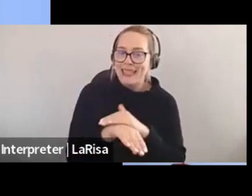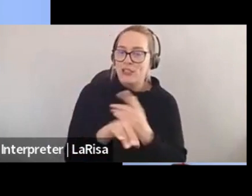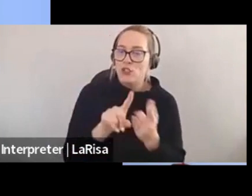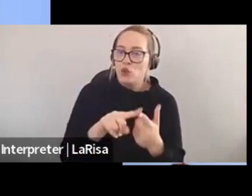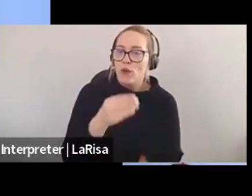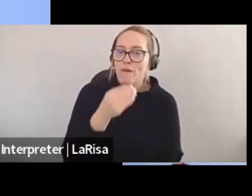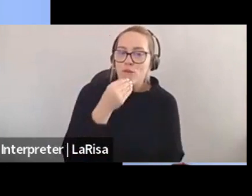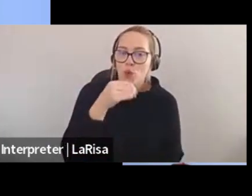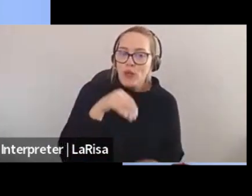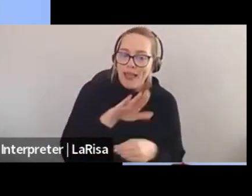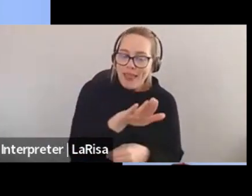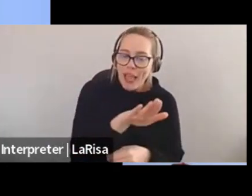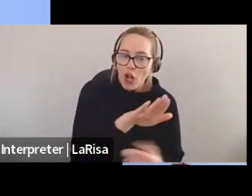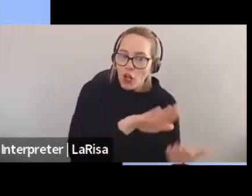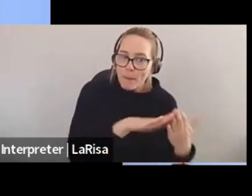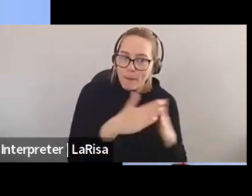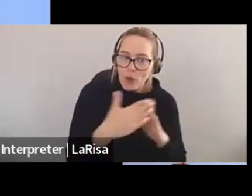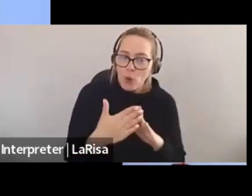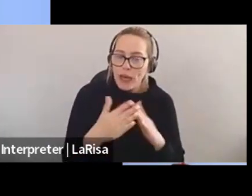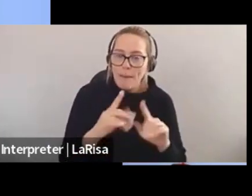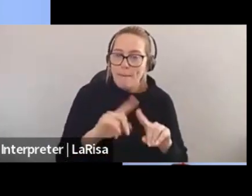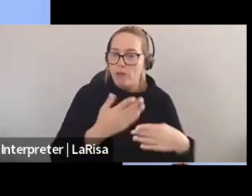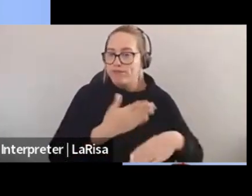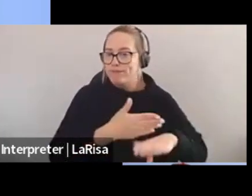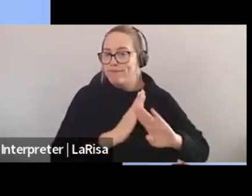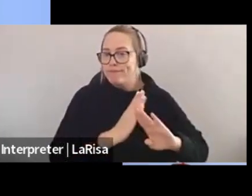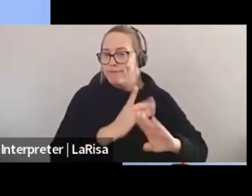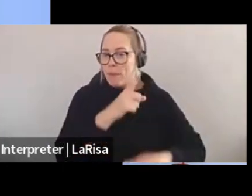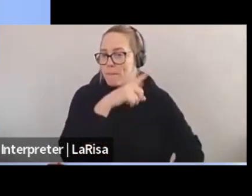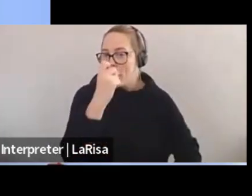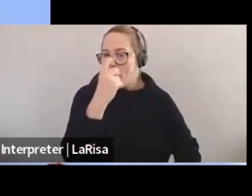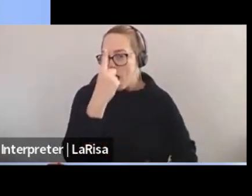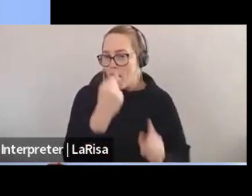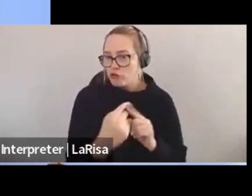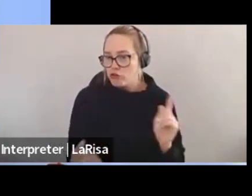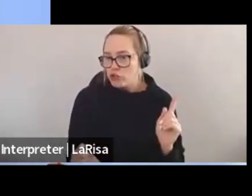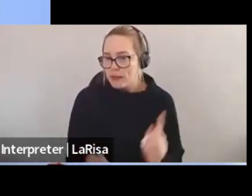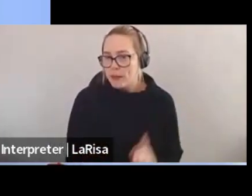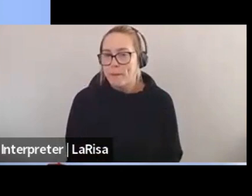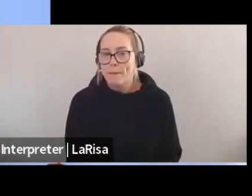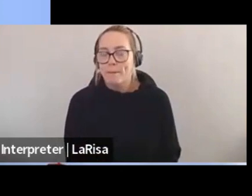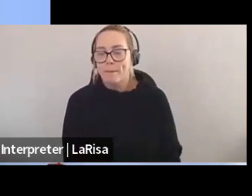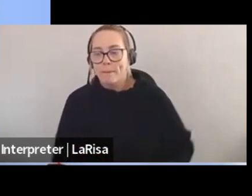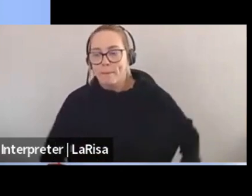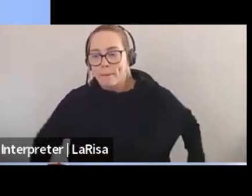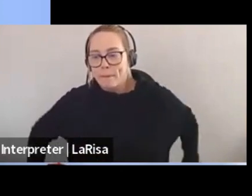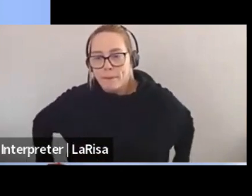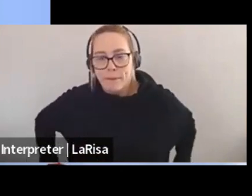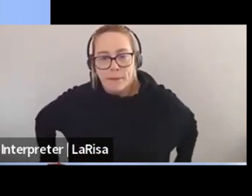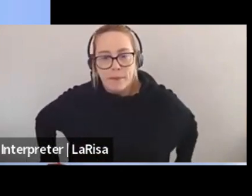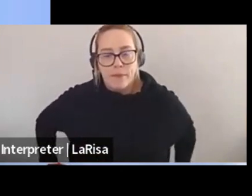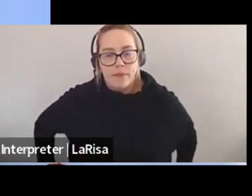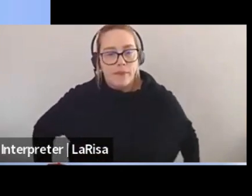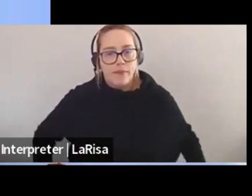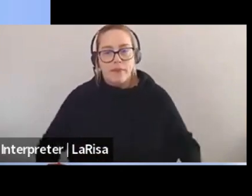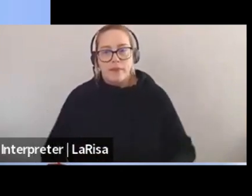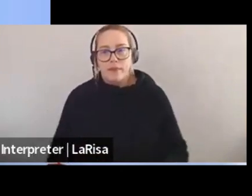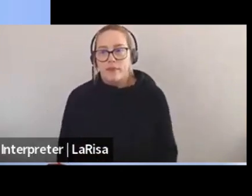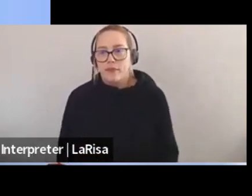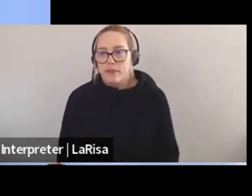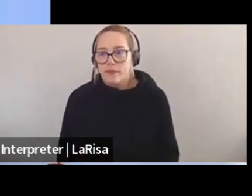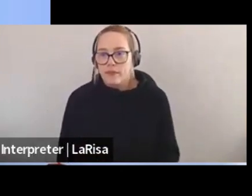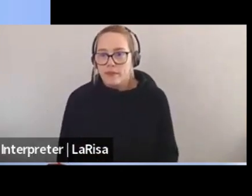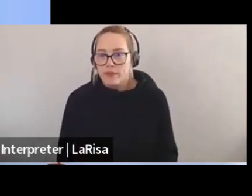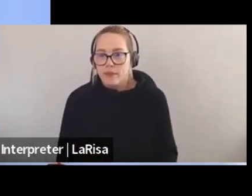concern for a lot of people who might need access to foods in their community.